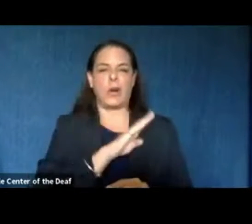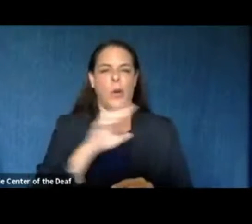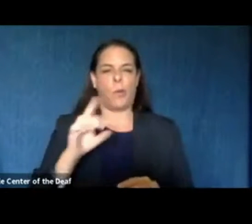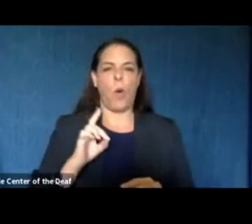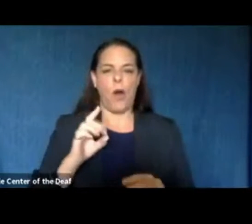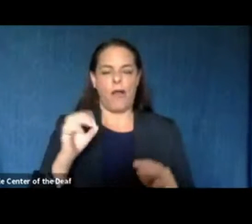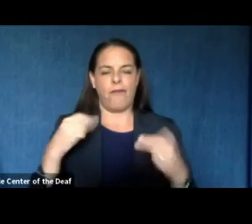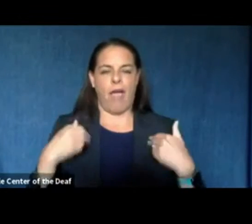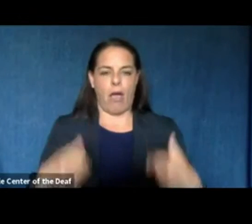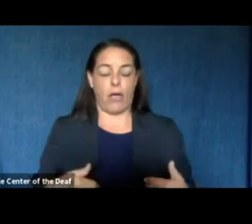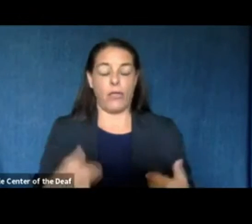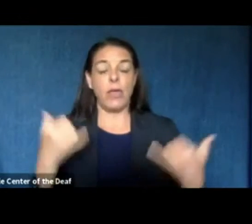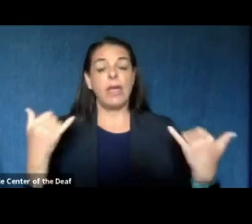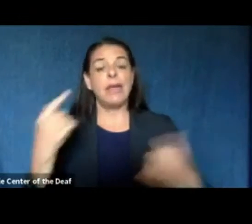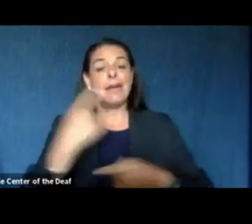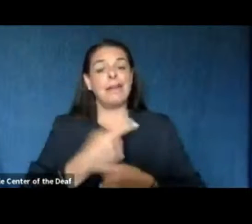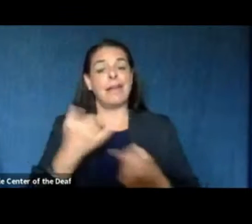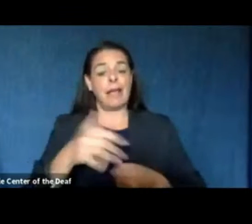We have